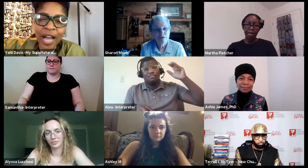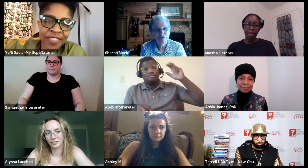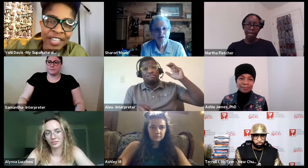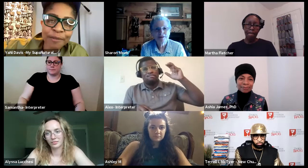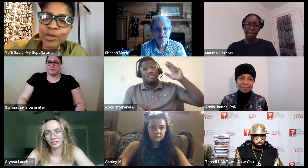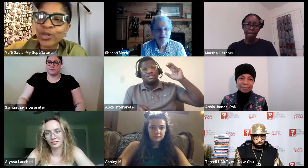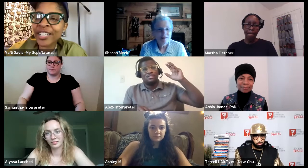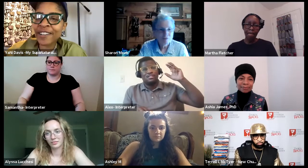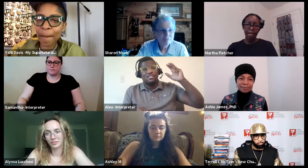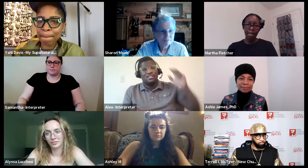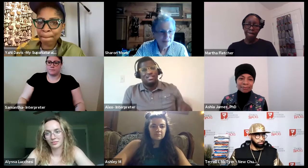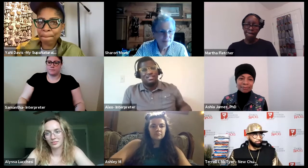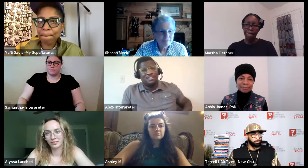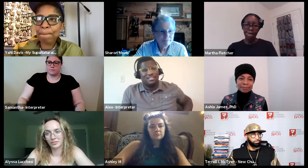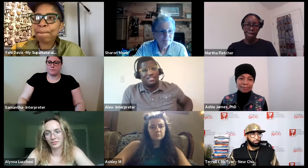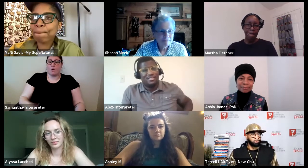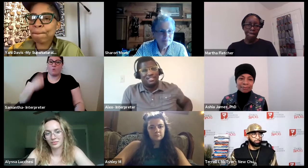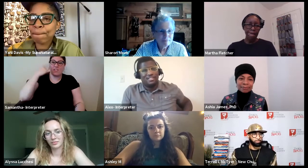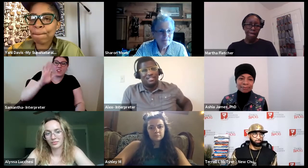Uh-oh, I think you're muted.